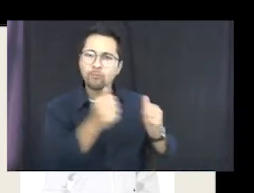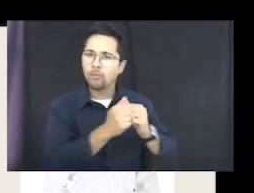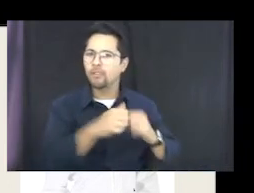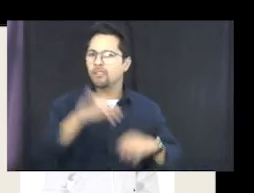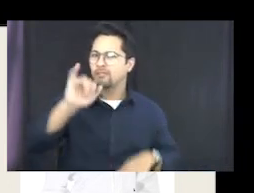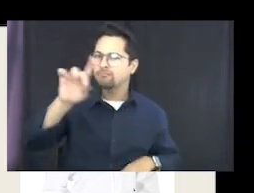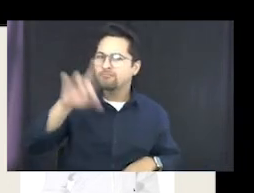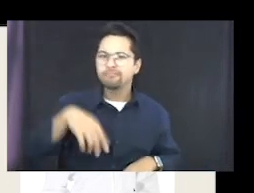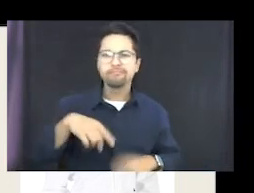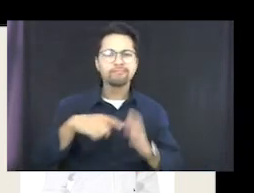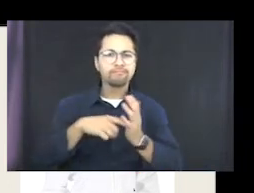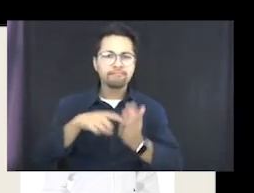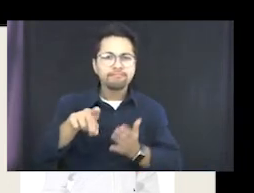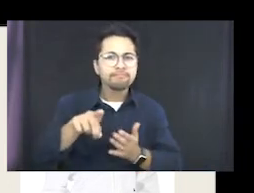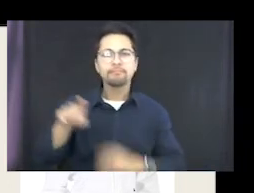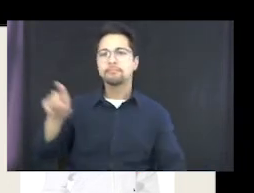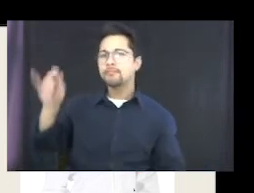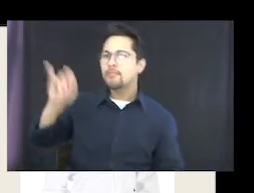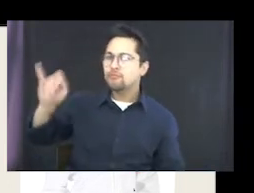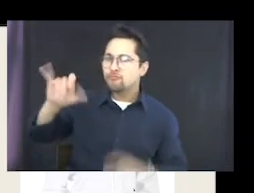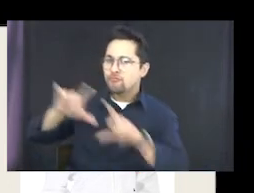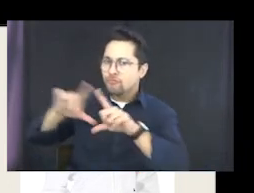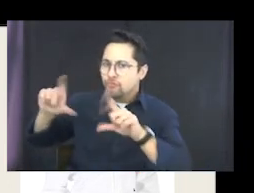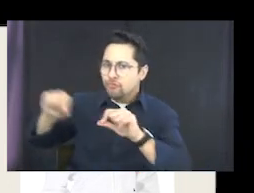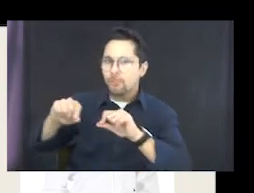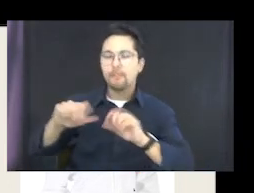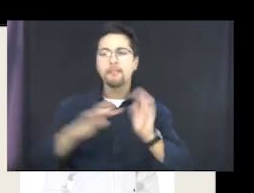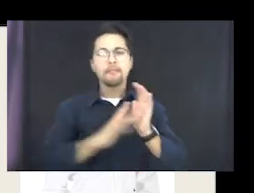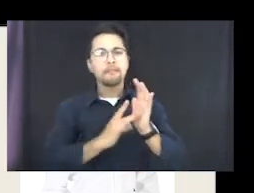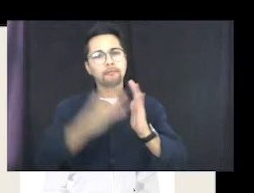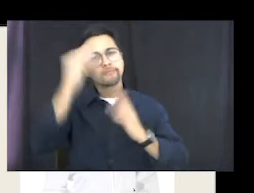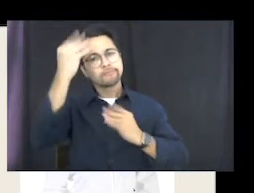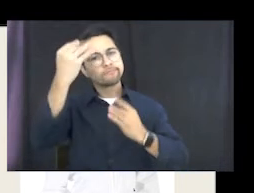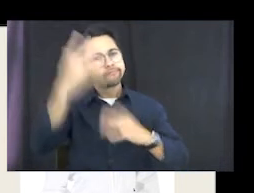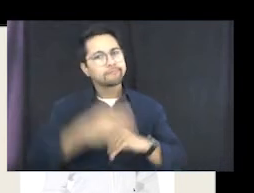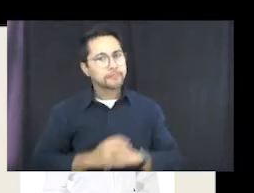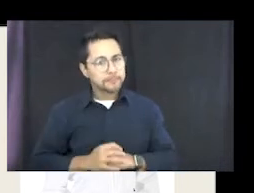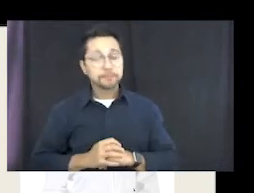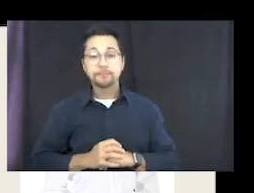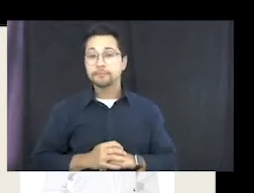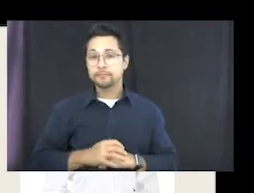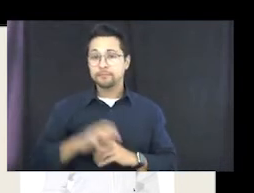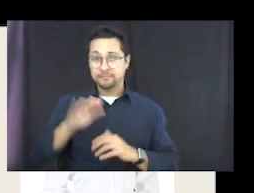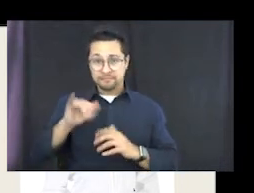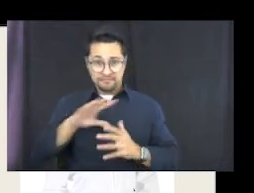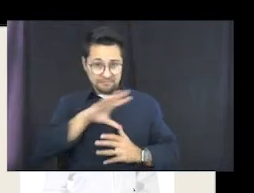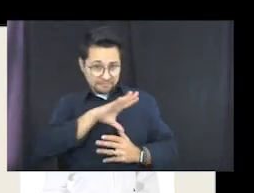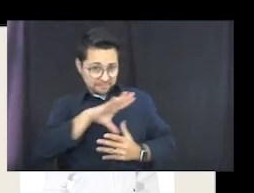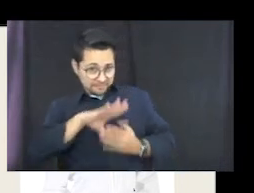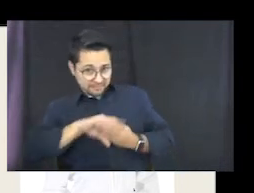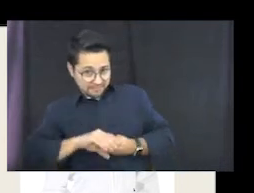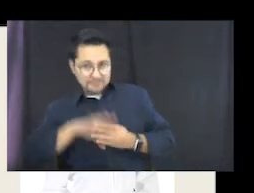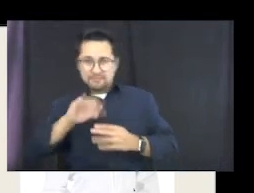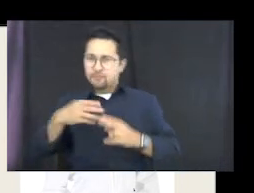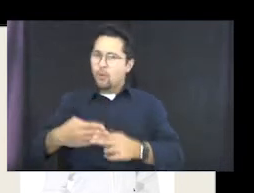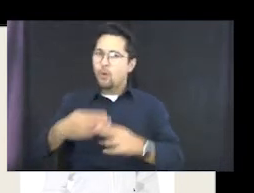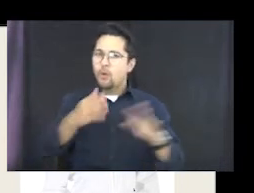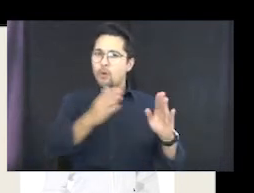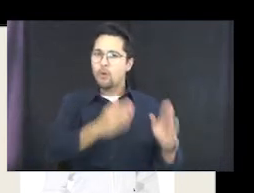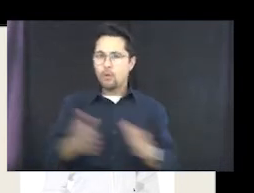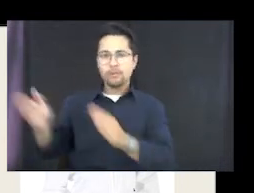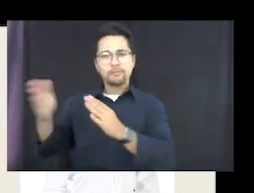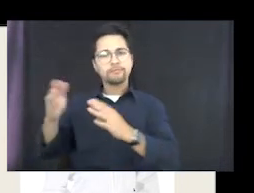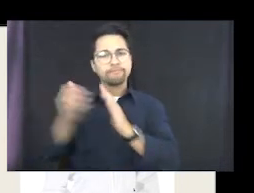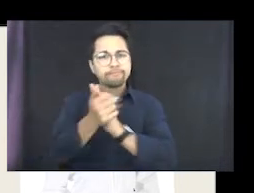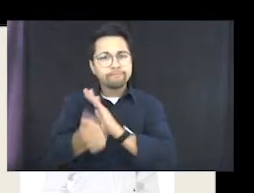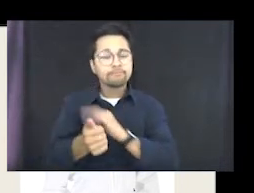ID, payment, insurance card, and medical records. Getting these together is your organization skills. You